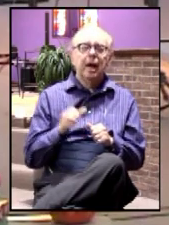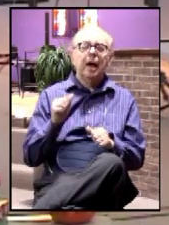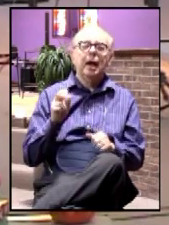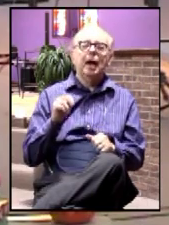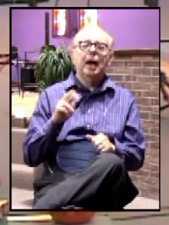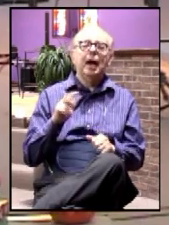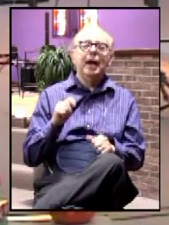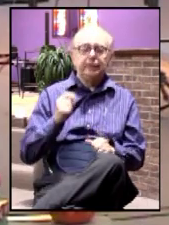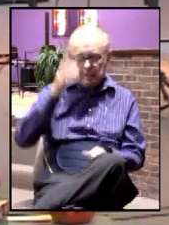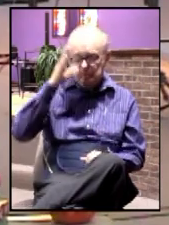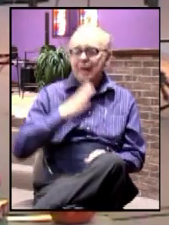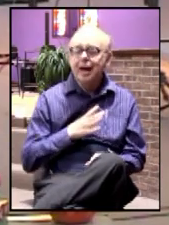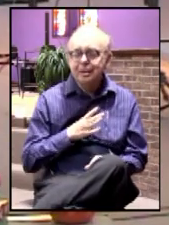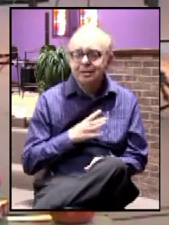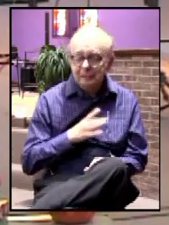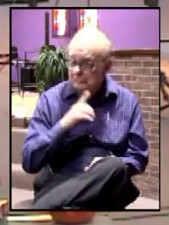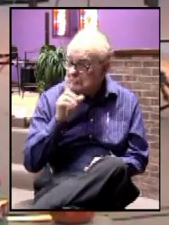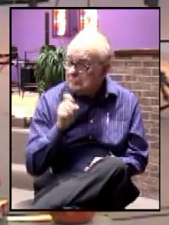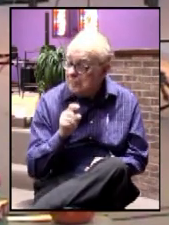Ant-Man?